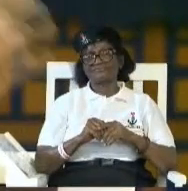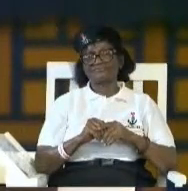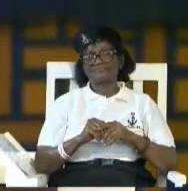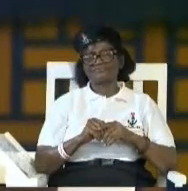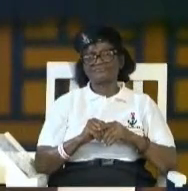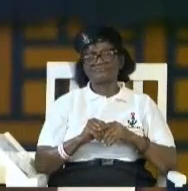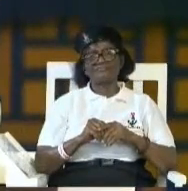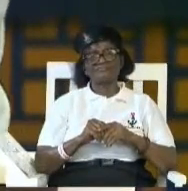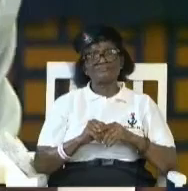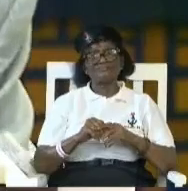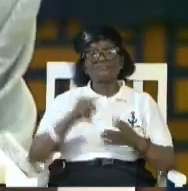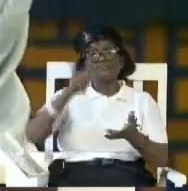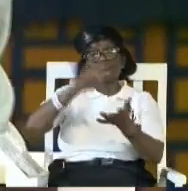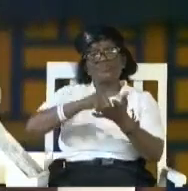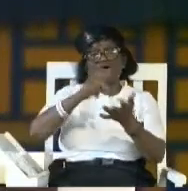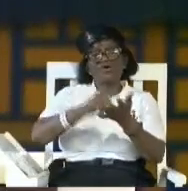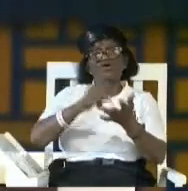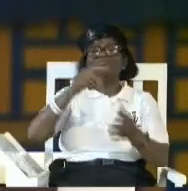Paul said,